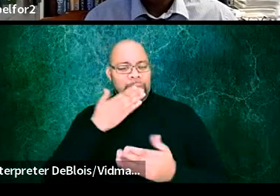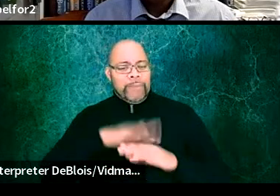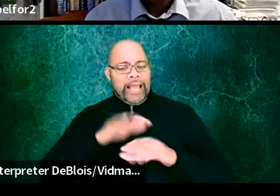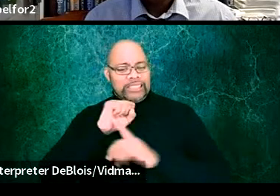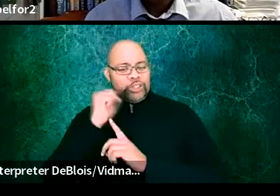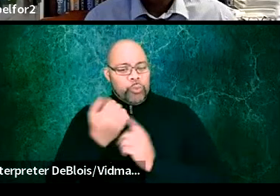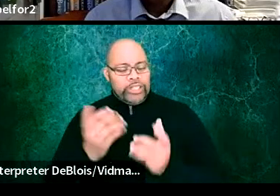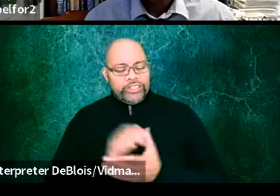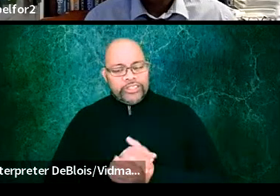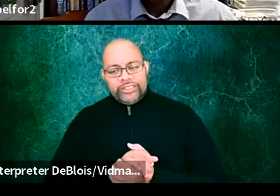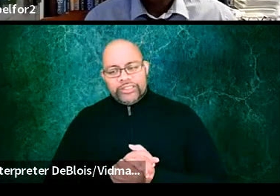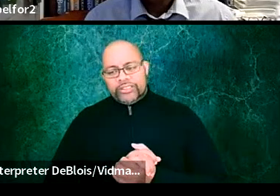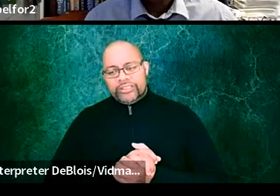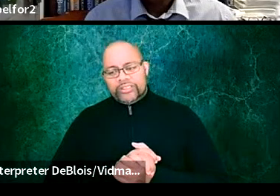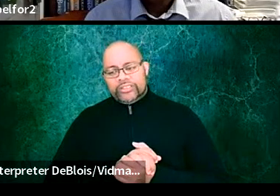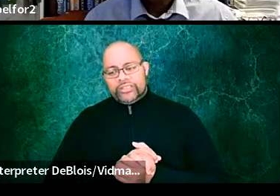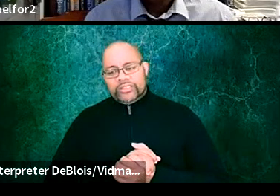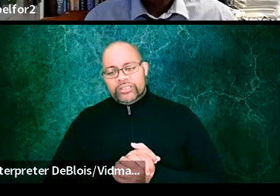situation.